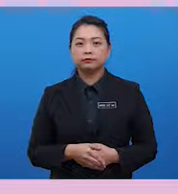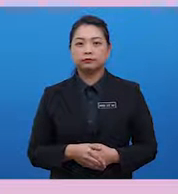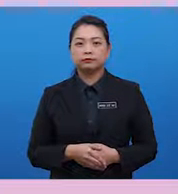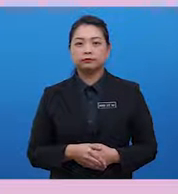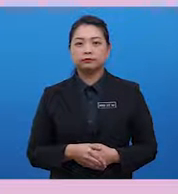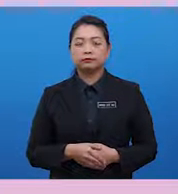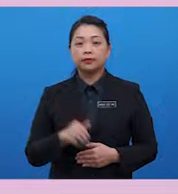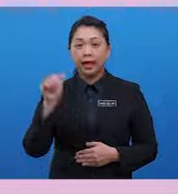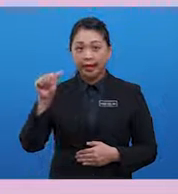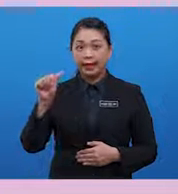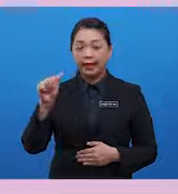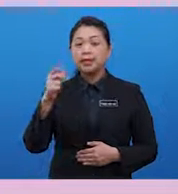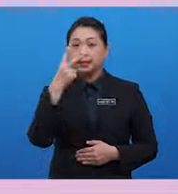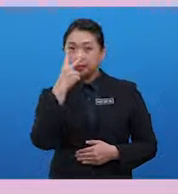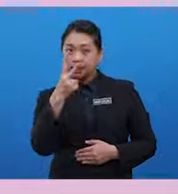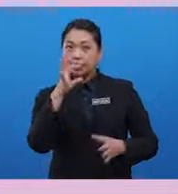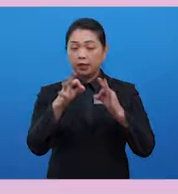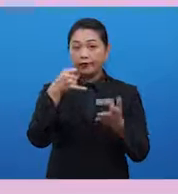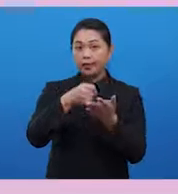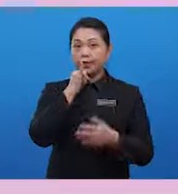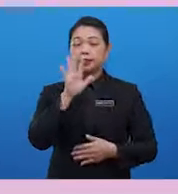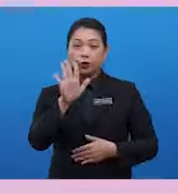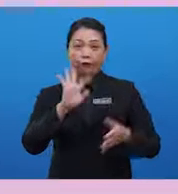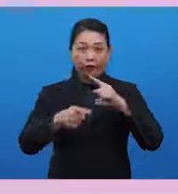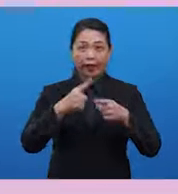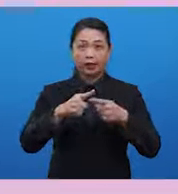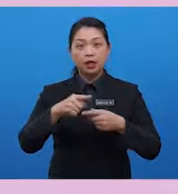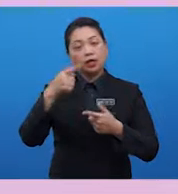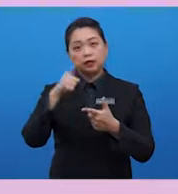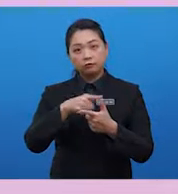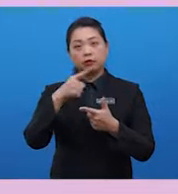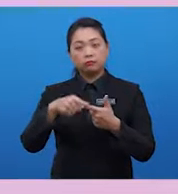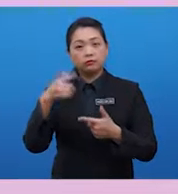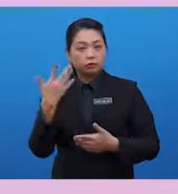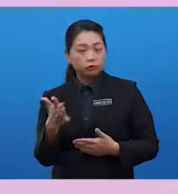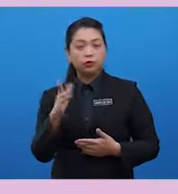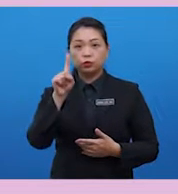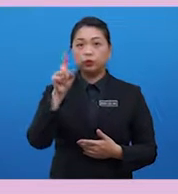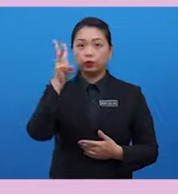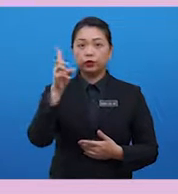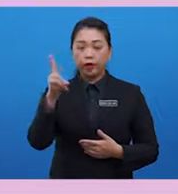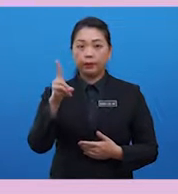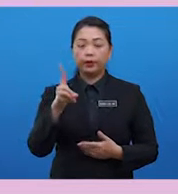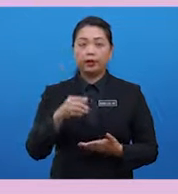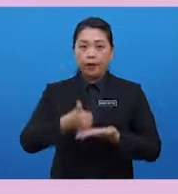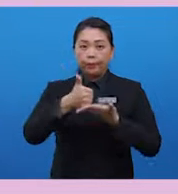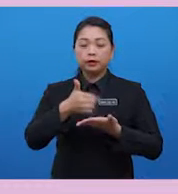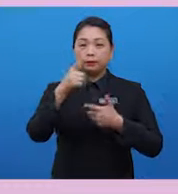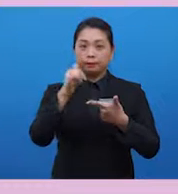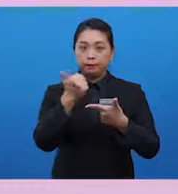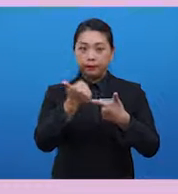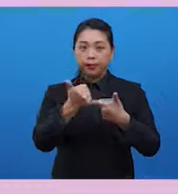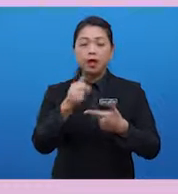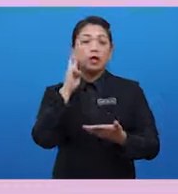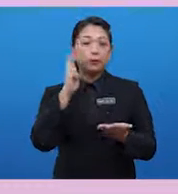See if it is your friend and only then you would help? Or B. Report to the teacher through